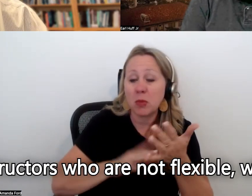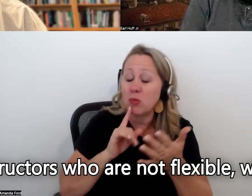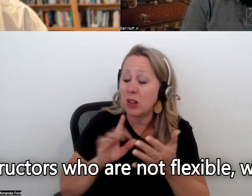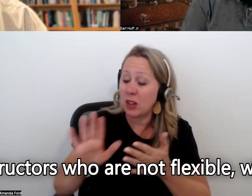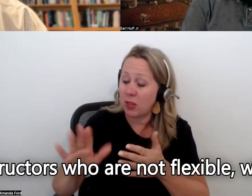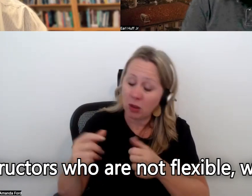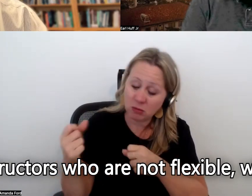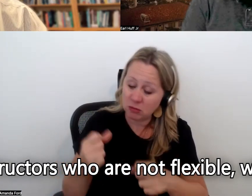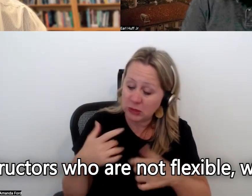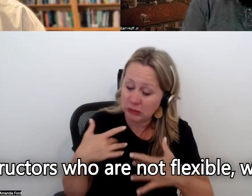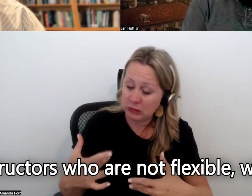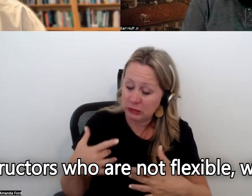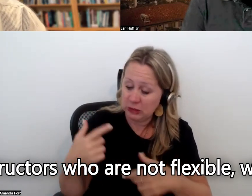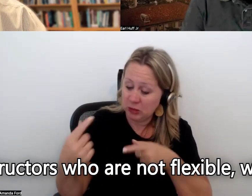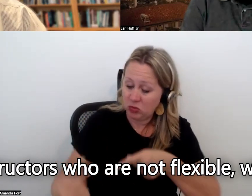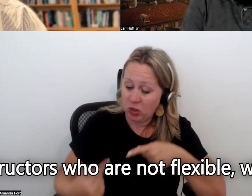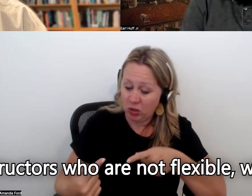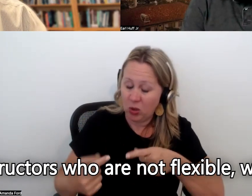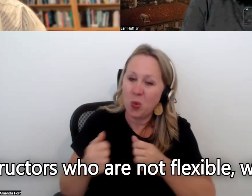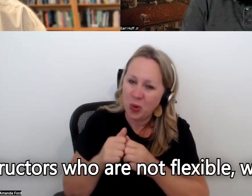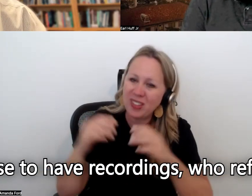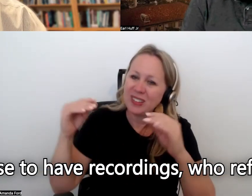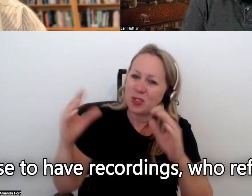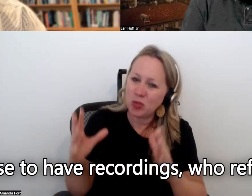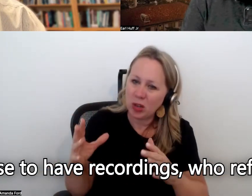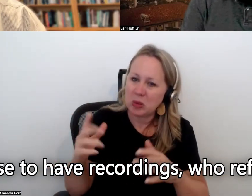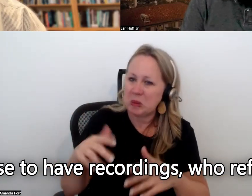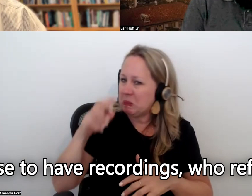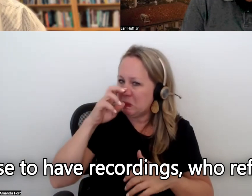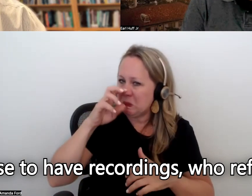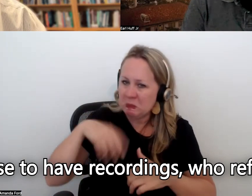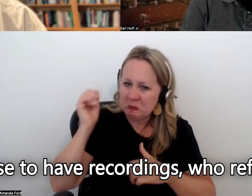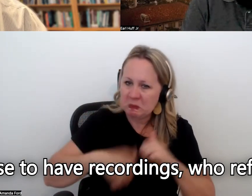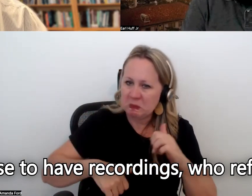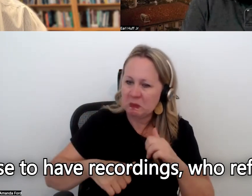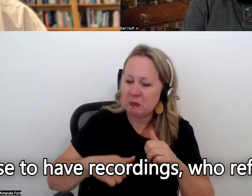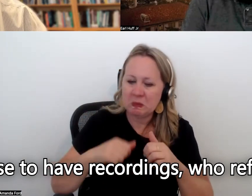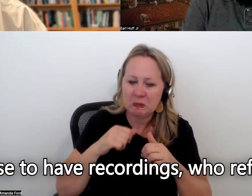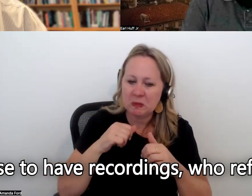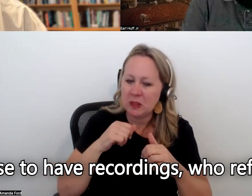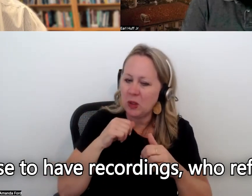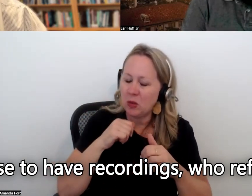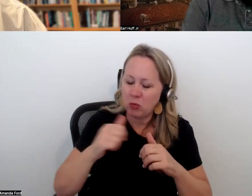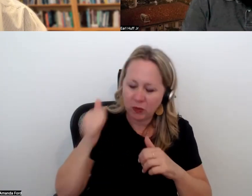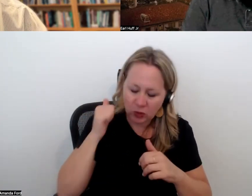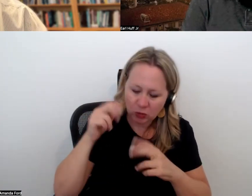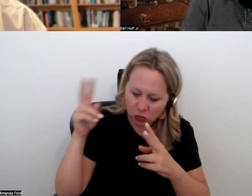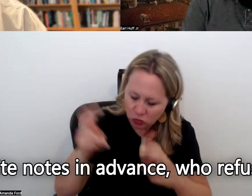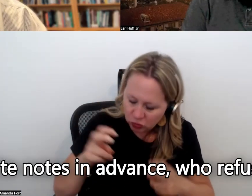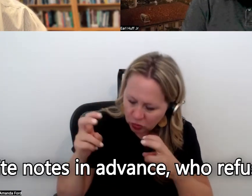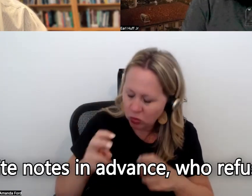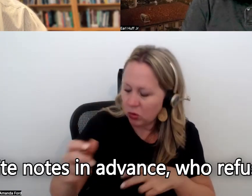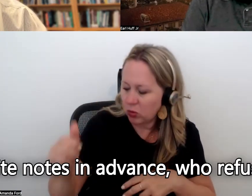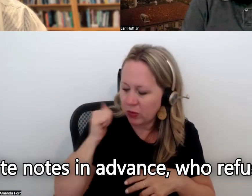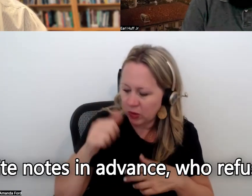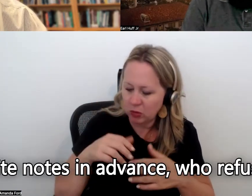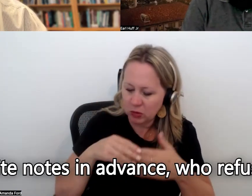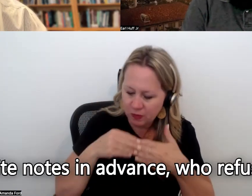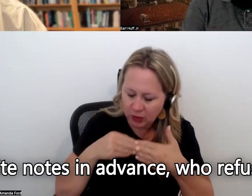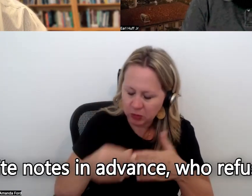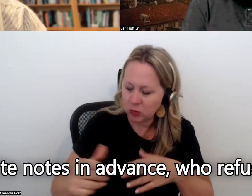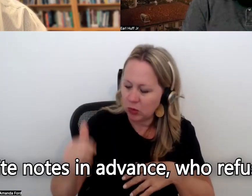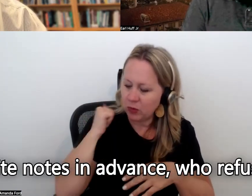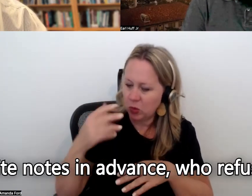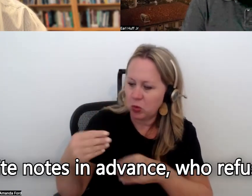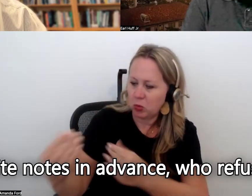are with instructors who are not flexible, who refuse to have recordings, who refuse to provide notes in